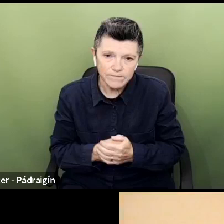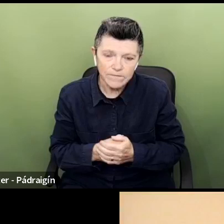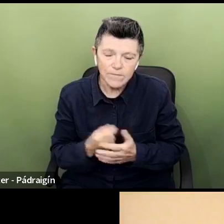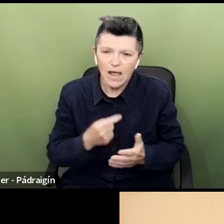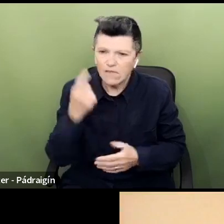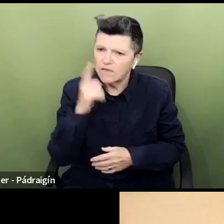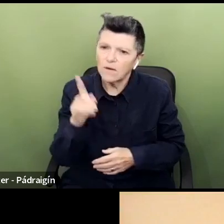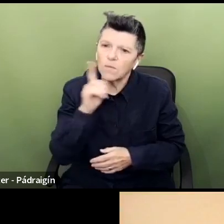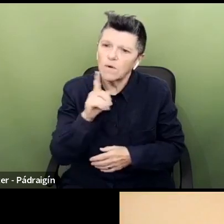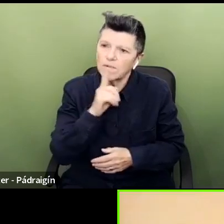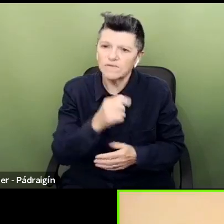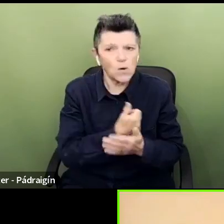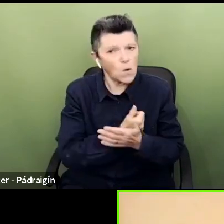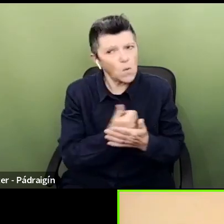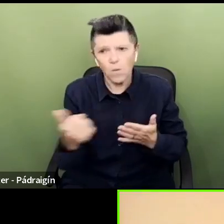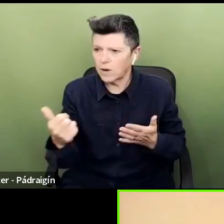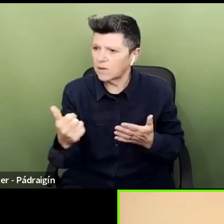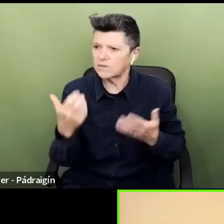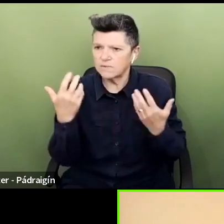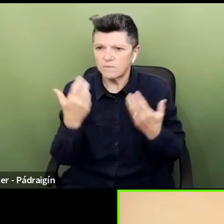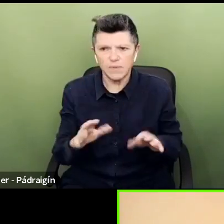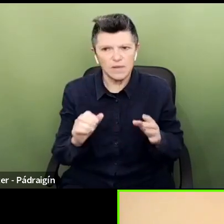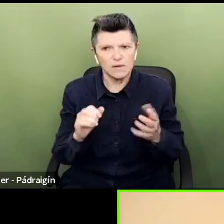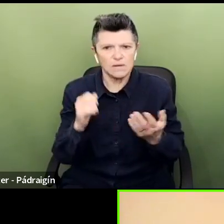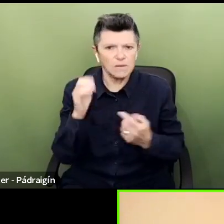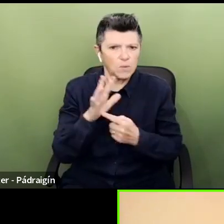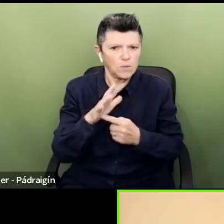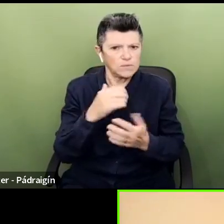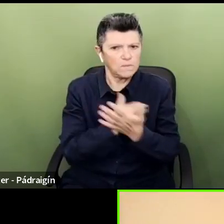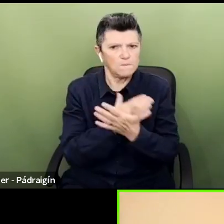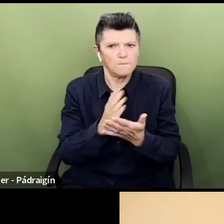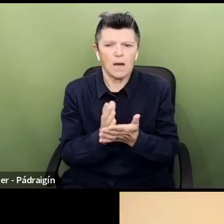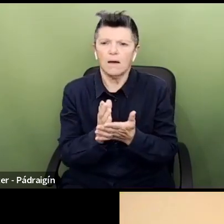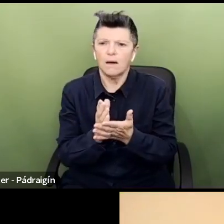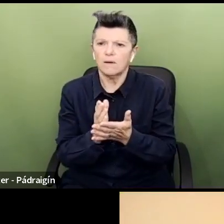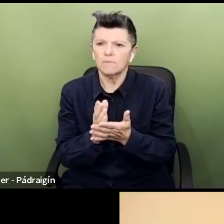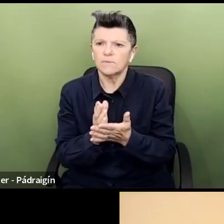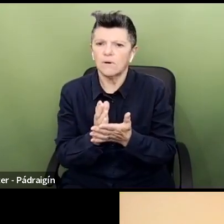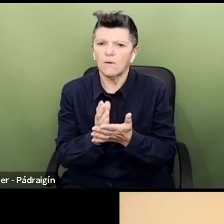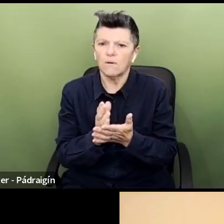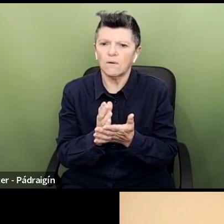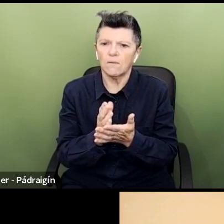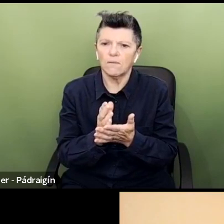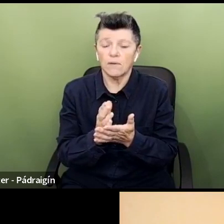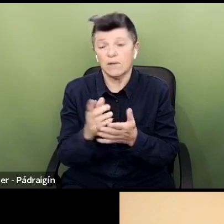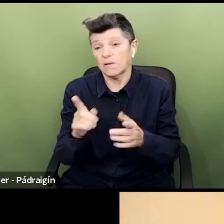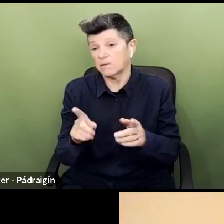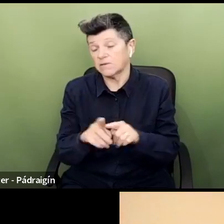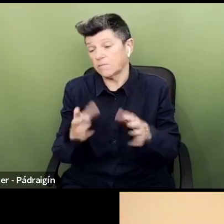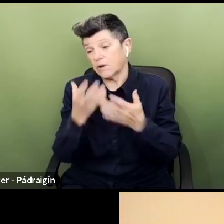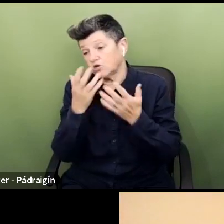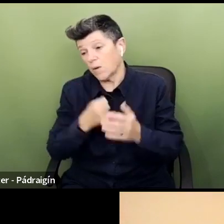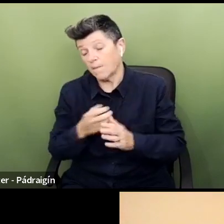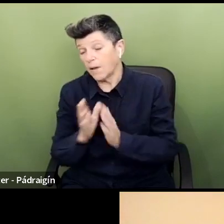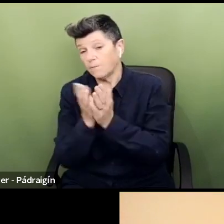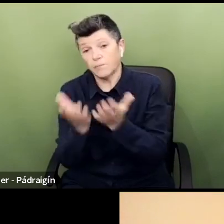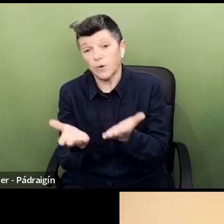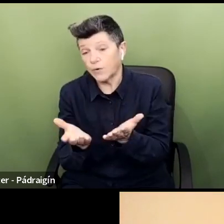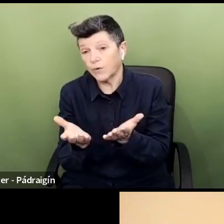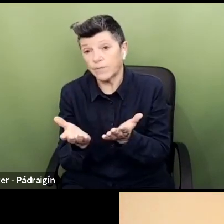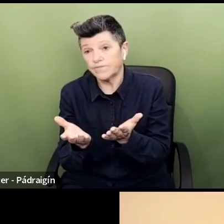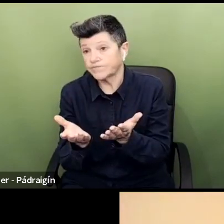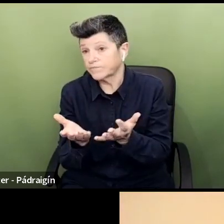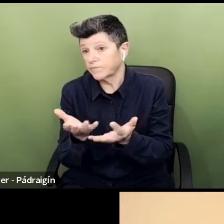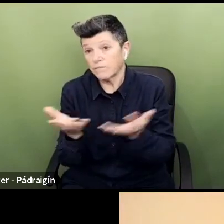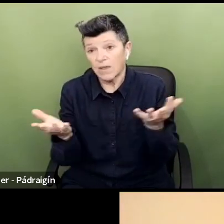women have always actually played a very important role in, as I show in my book, even in